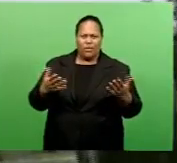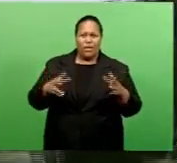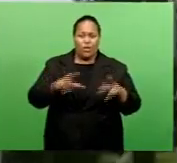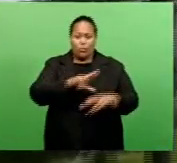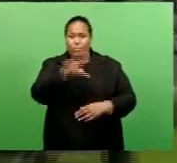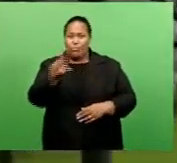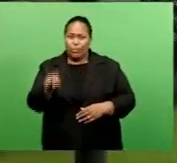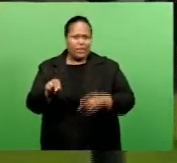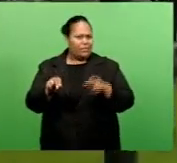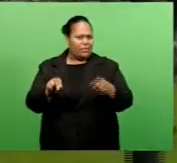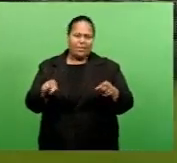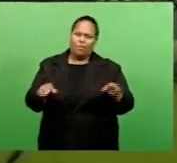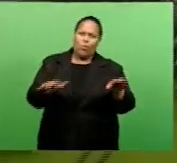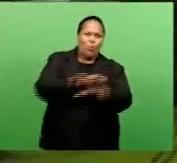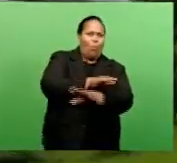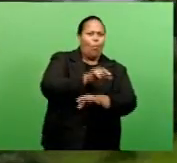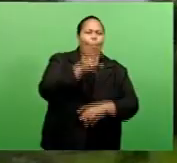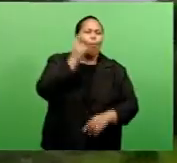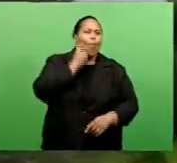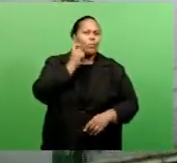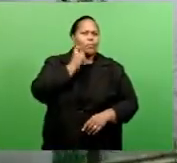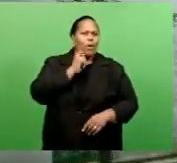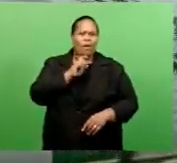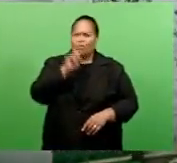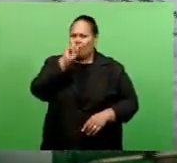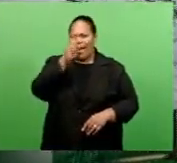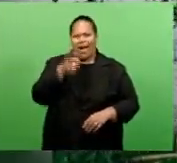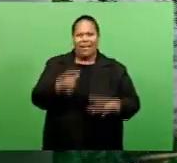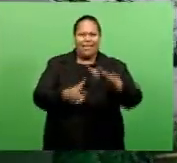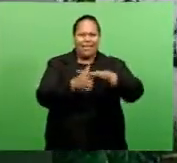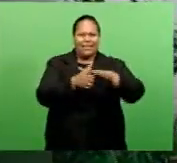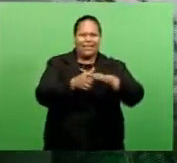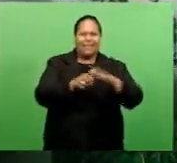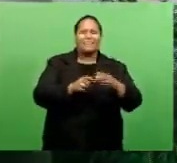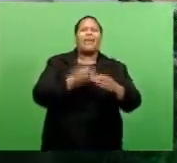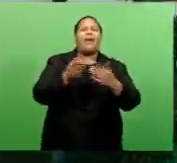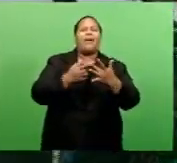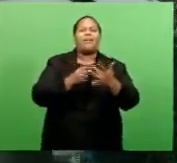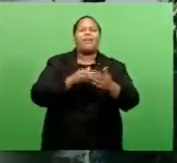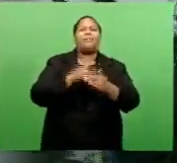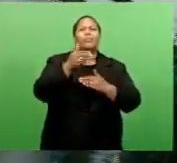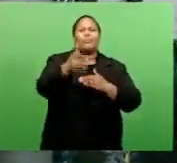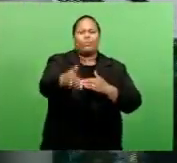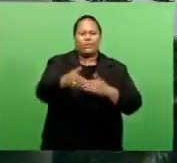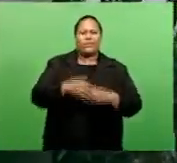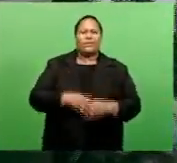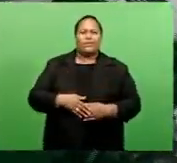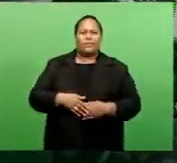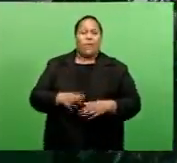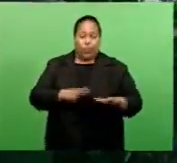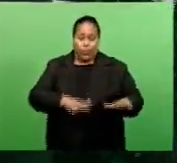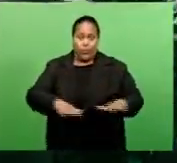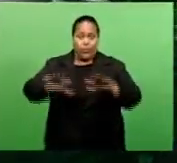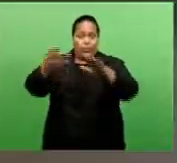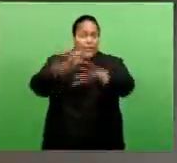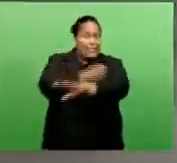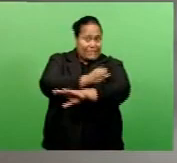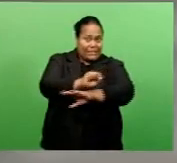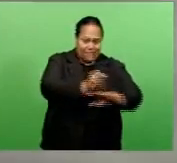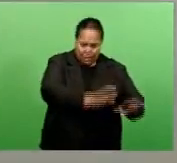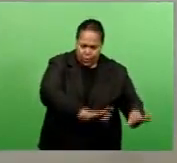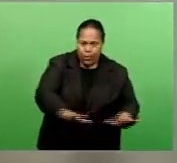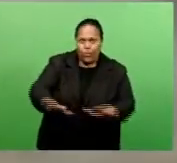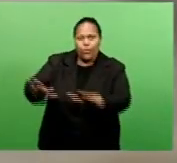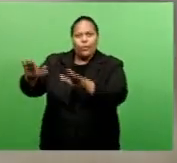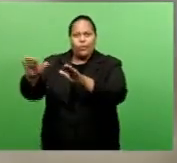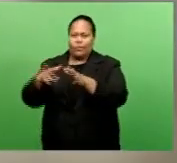Naroko were also underwater, affecting accessibility. With high tide tonight, the river level is expected to rise further,